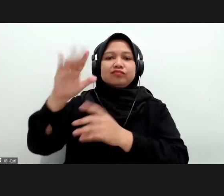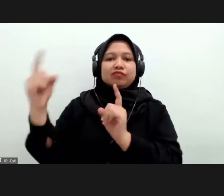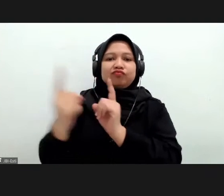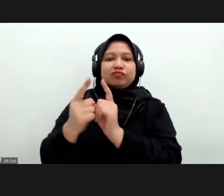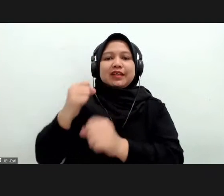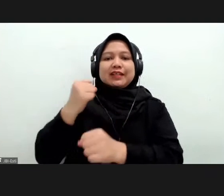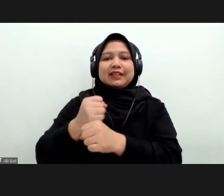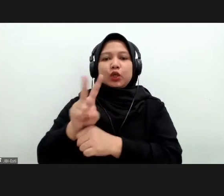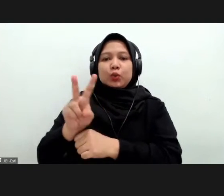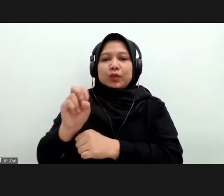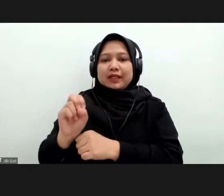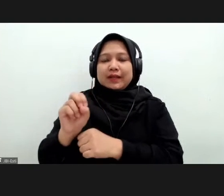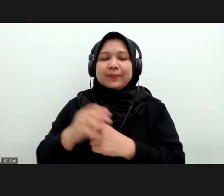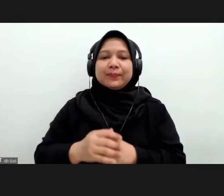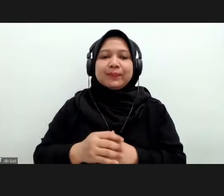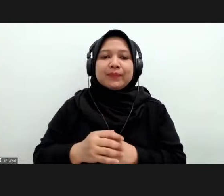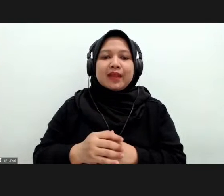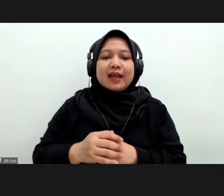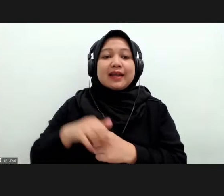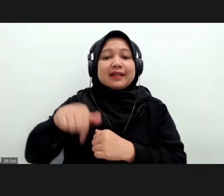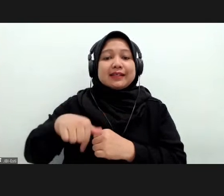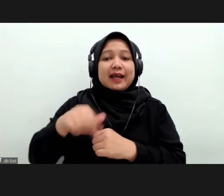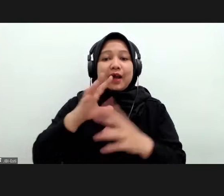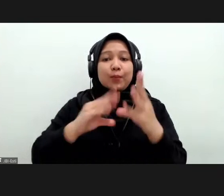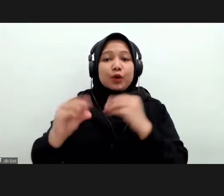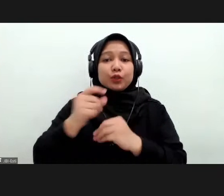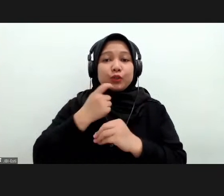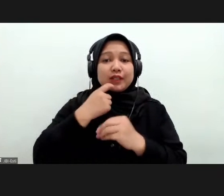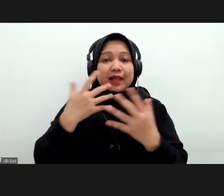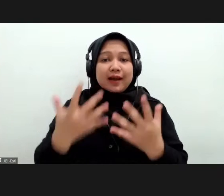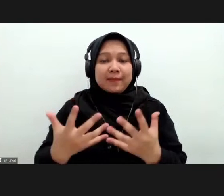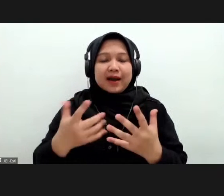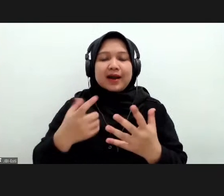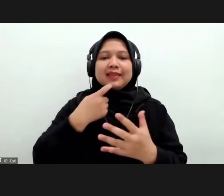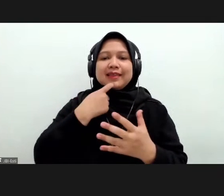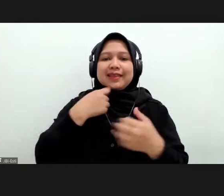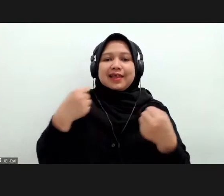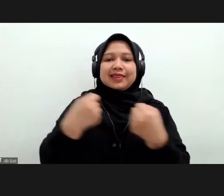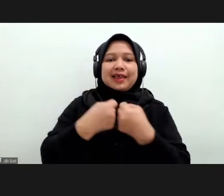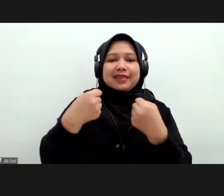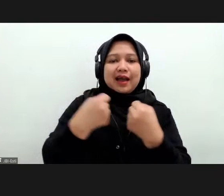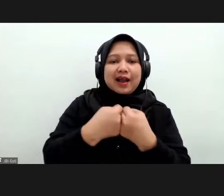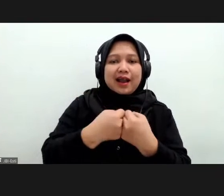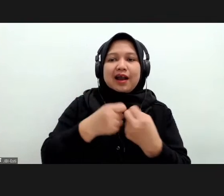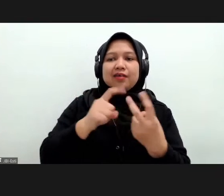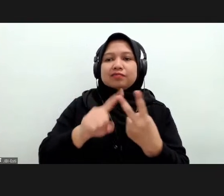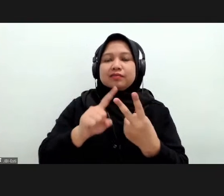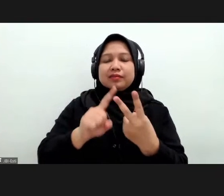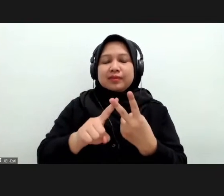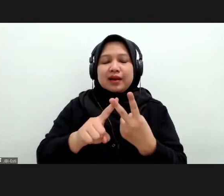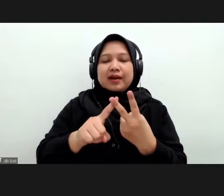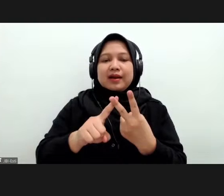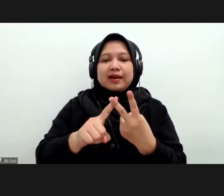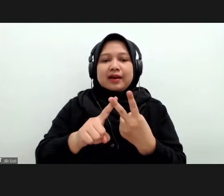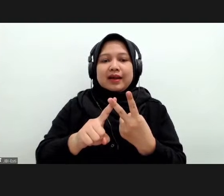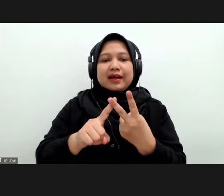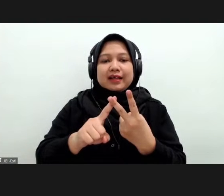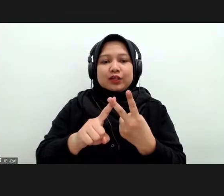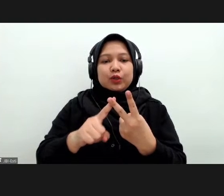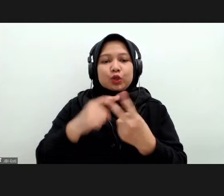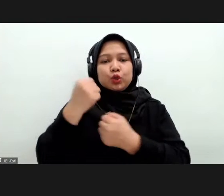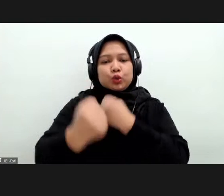So today, we will have discussion related to the challenges and how to move